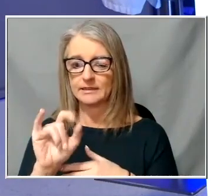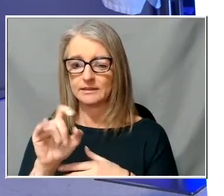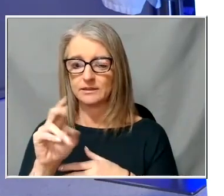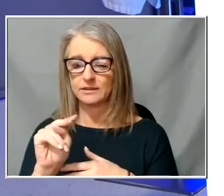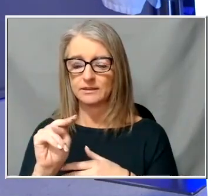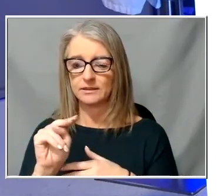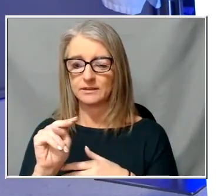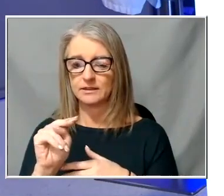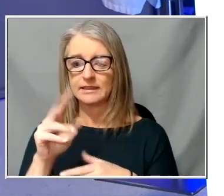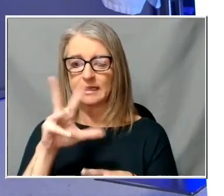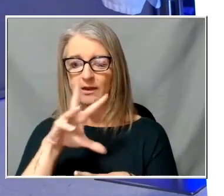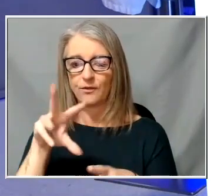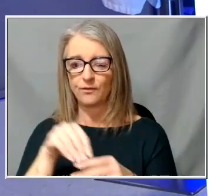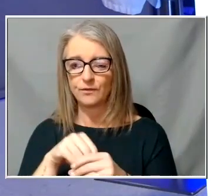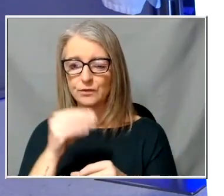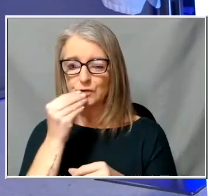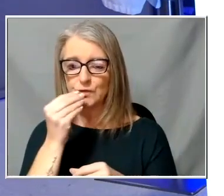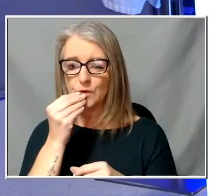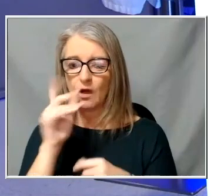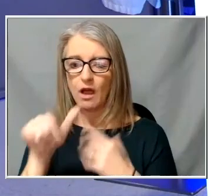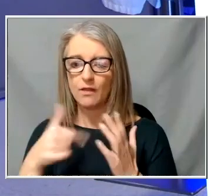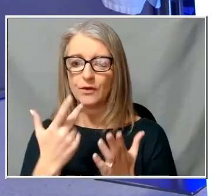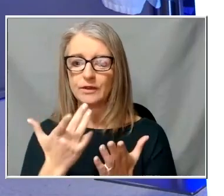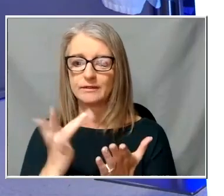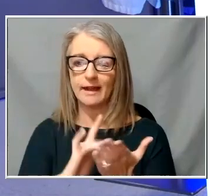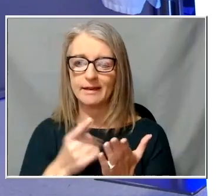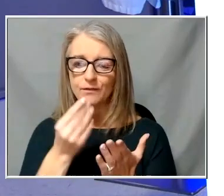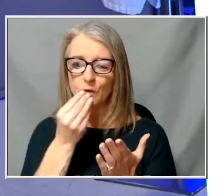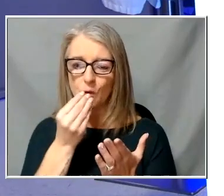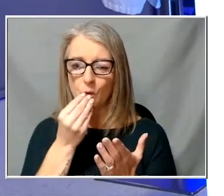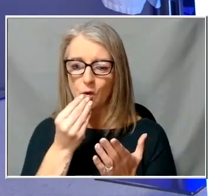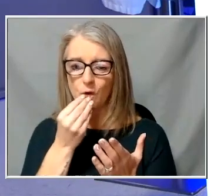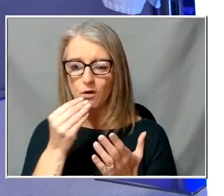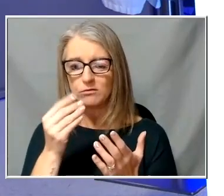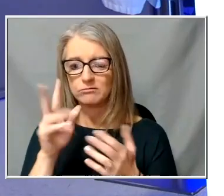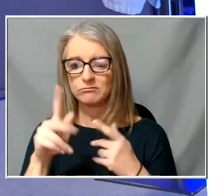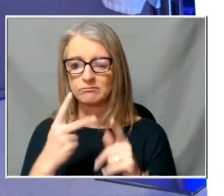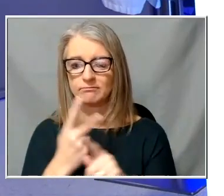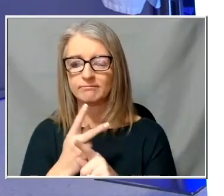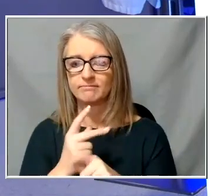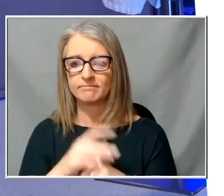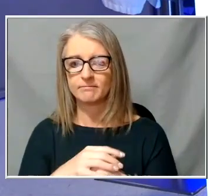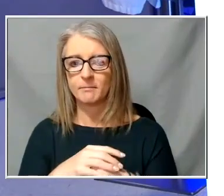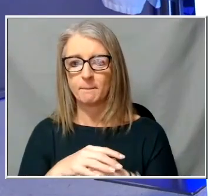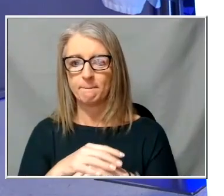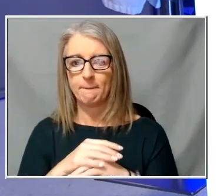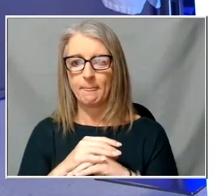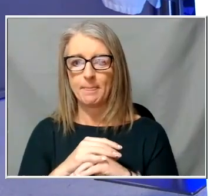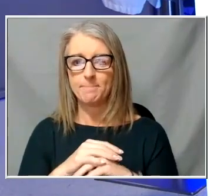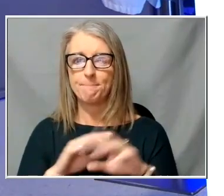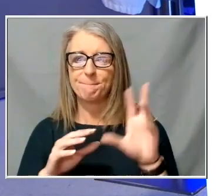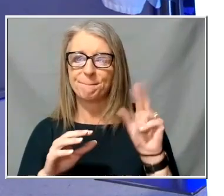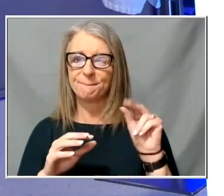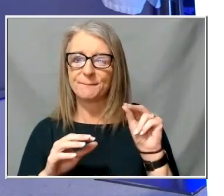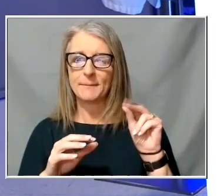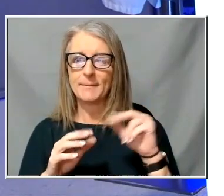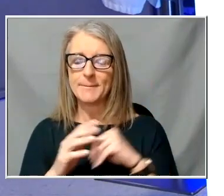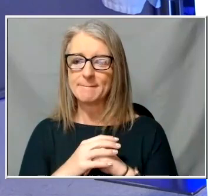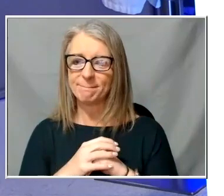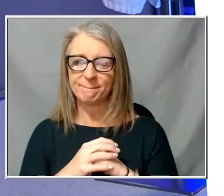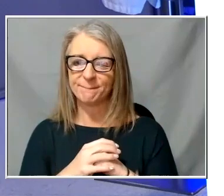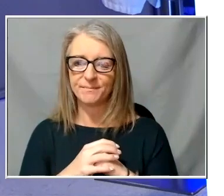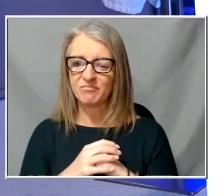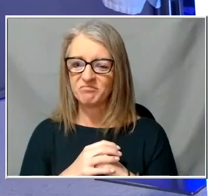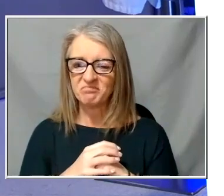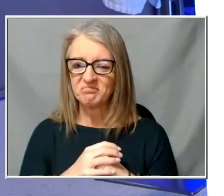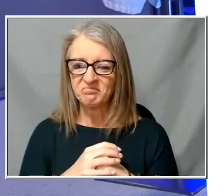into foods or some other oral route? We know anything about that? No, I have I not figured if we heard had, it would have